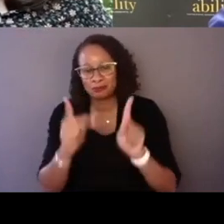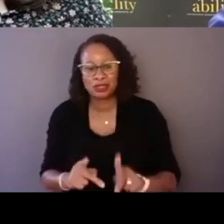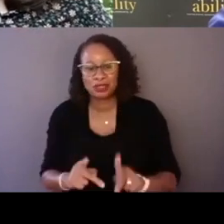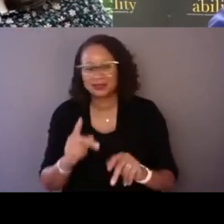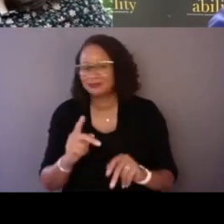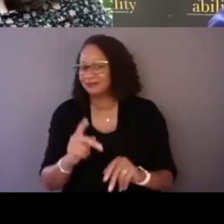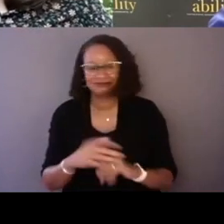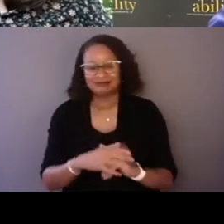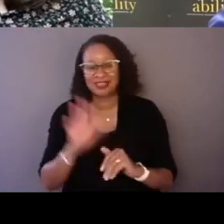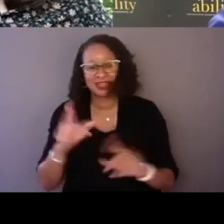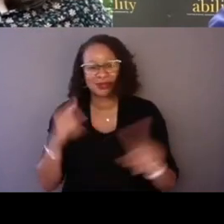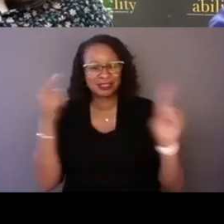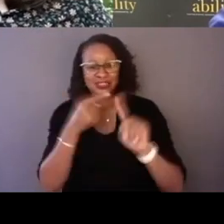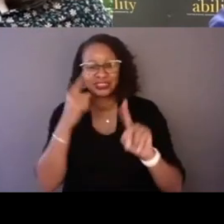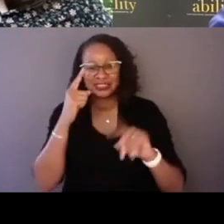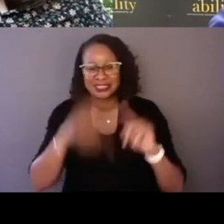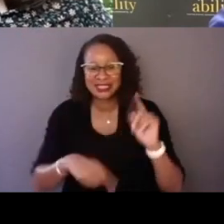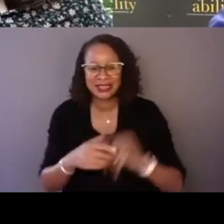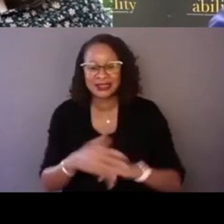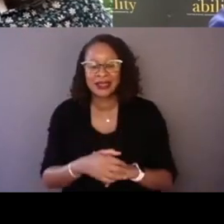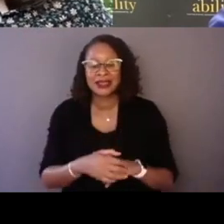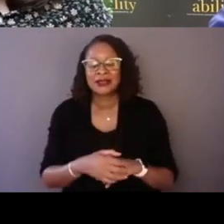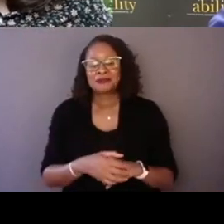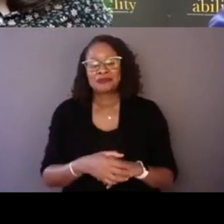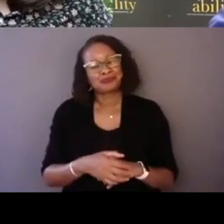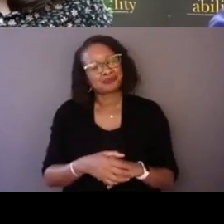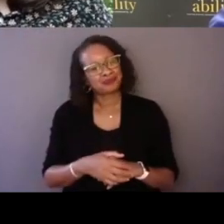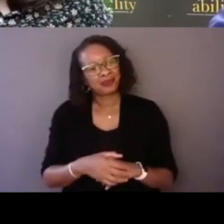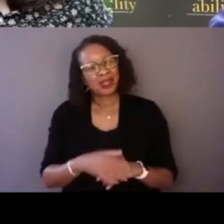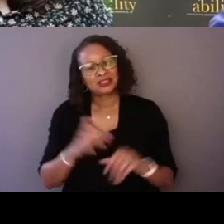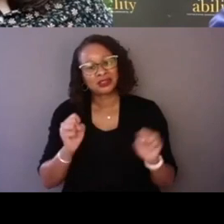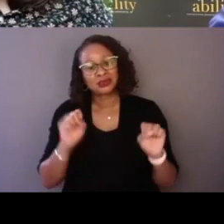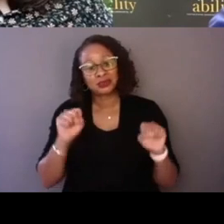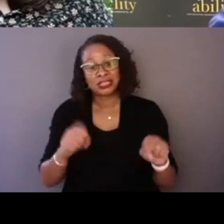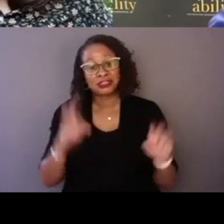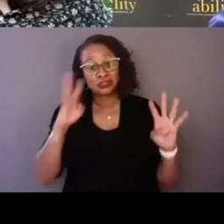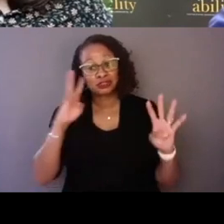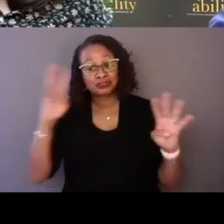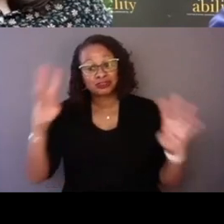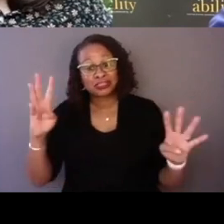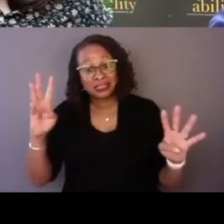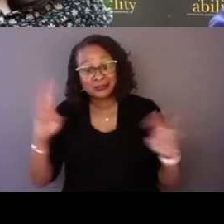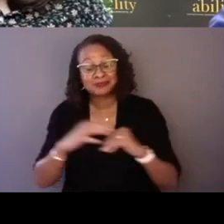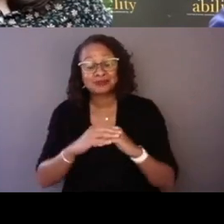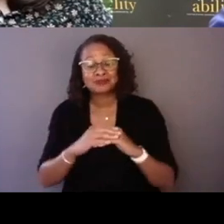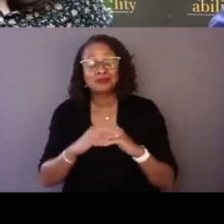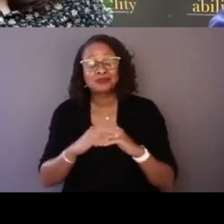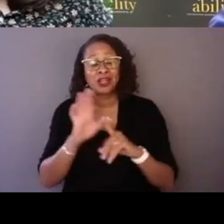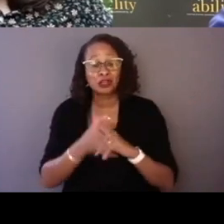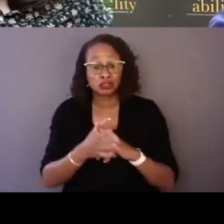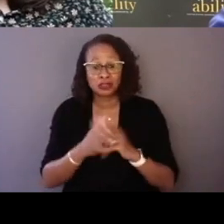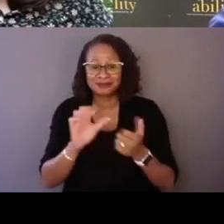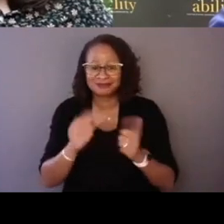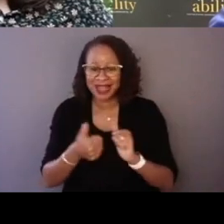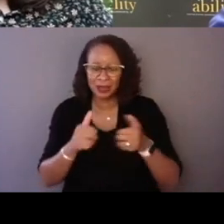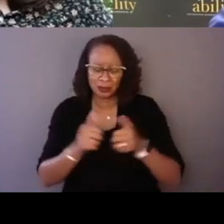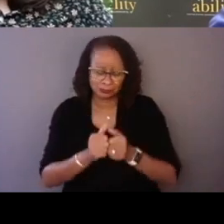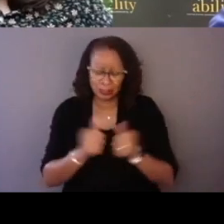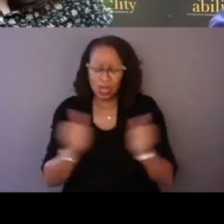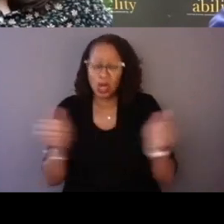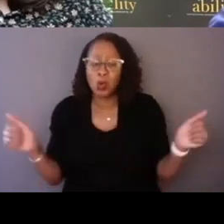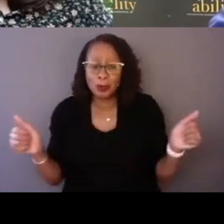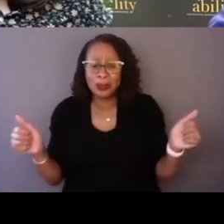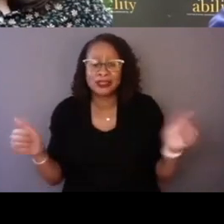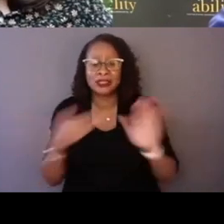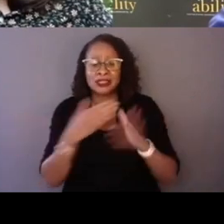mission. And I think you create a culture by being open and sharing your